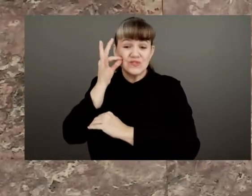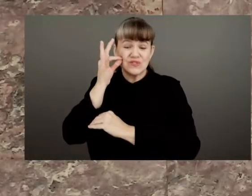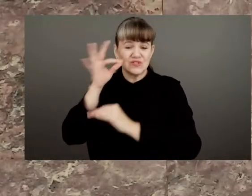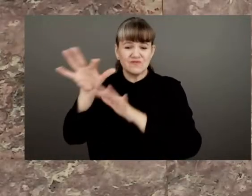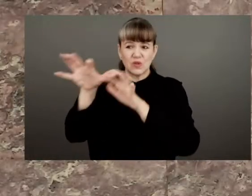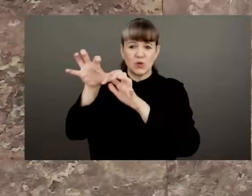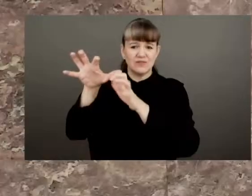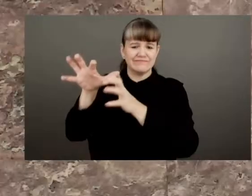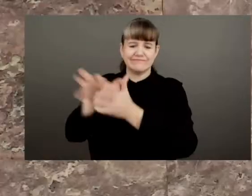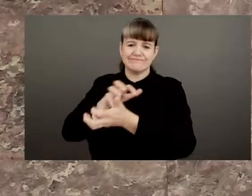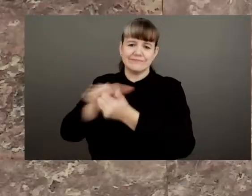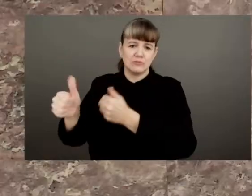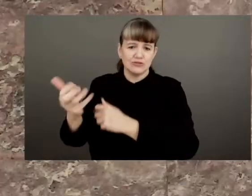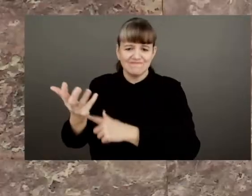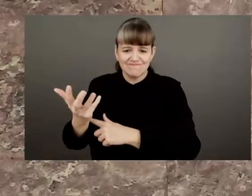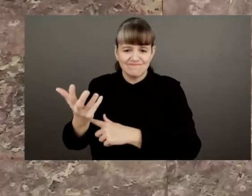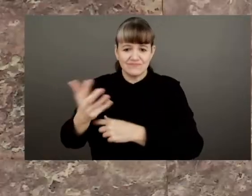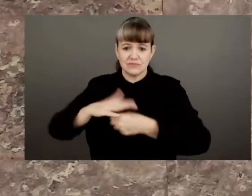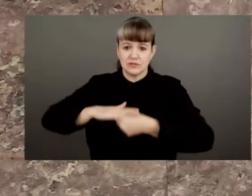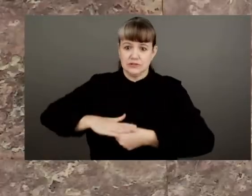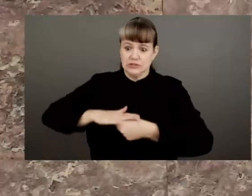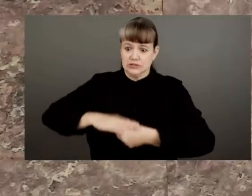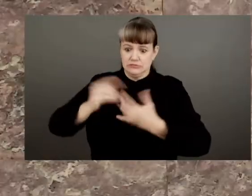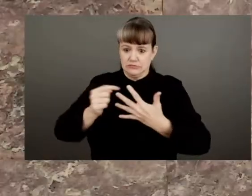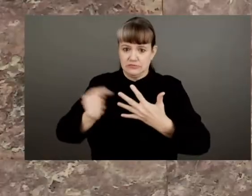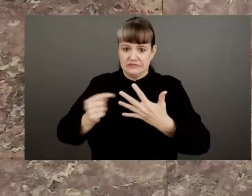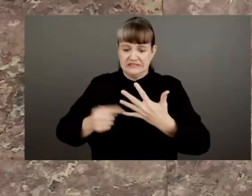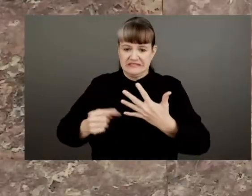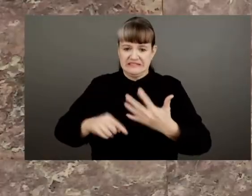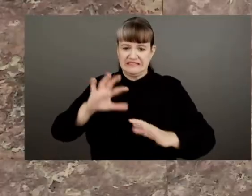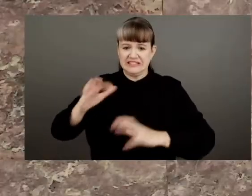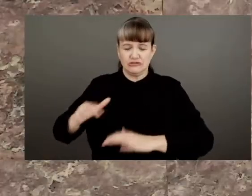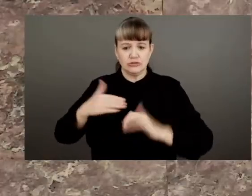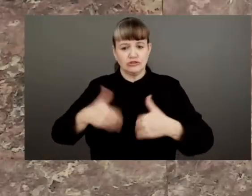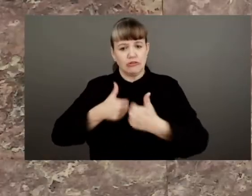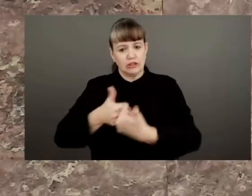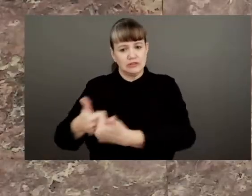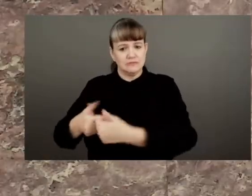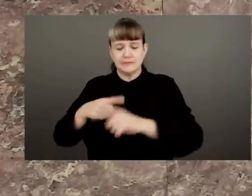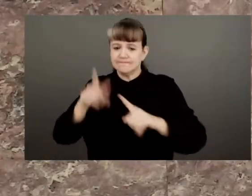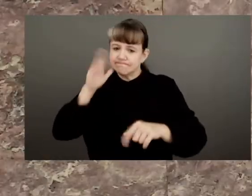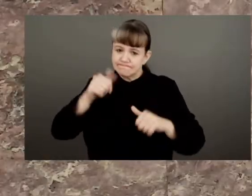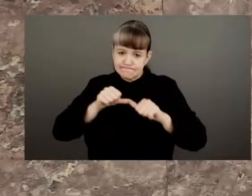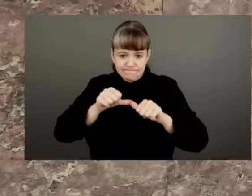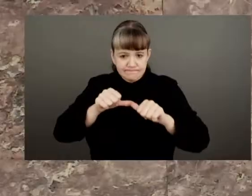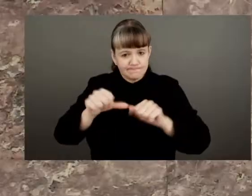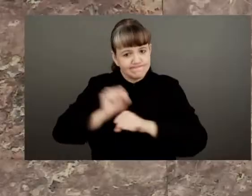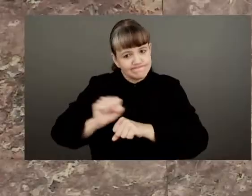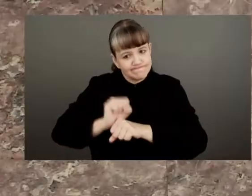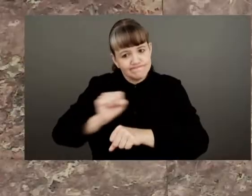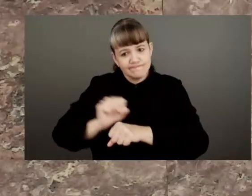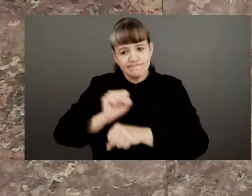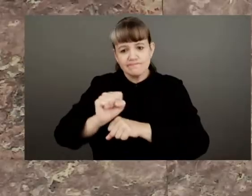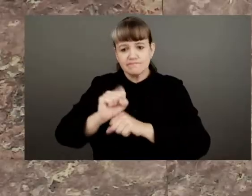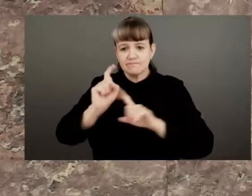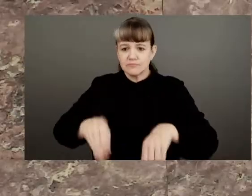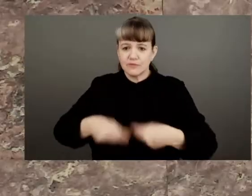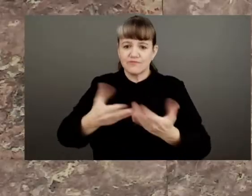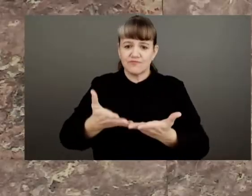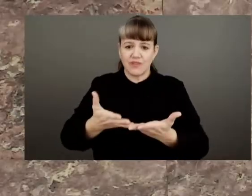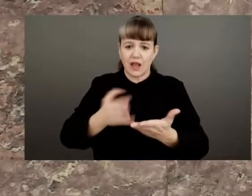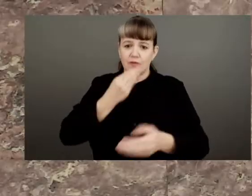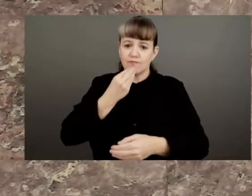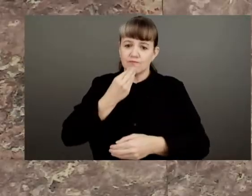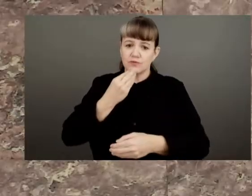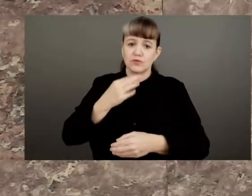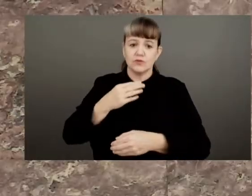without fault to keep our province fed. Mr. Speaker, farmers every day wear many hats in this province. They need to be many things. They need to